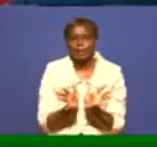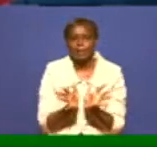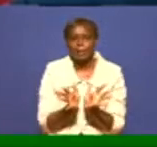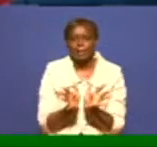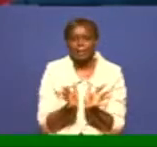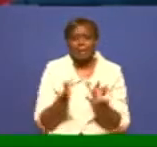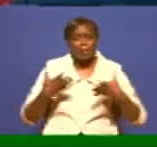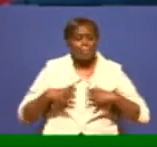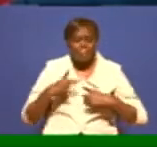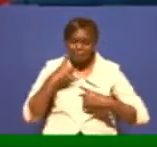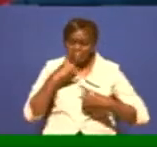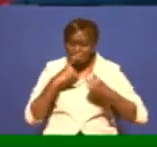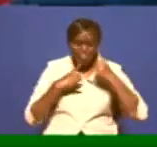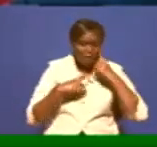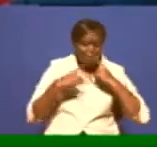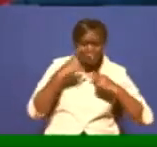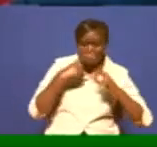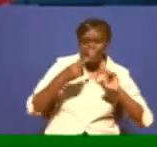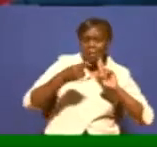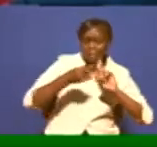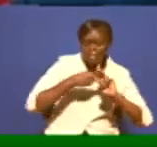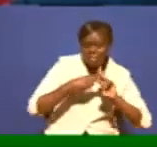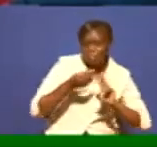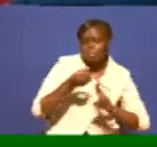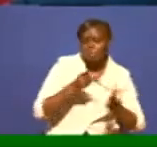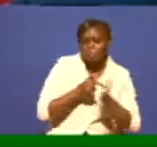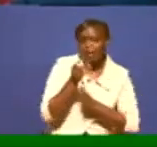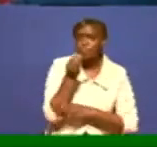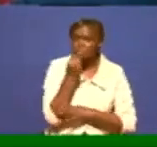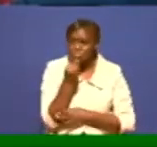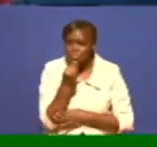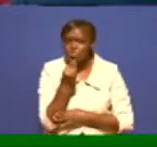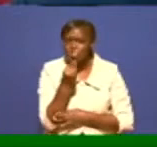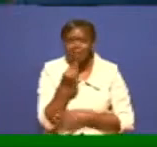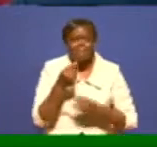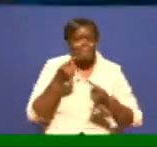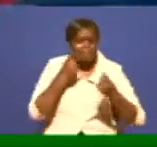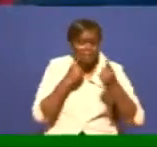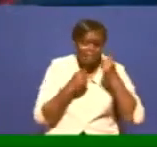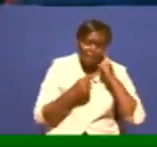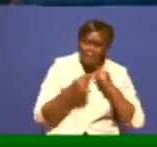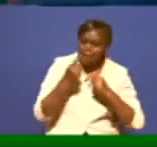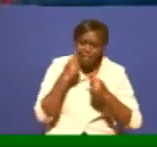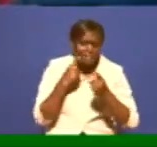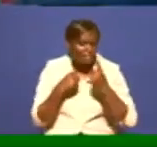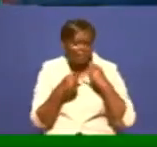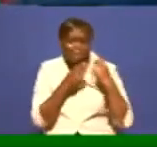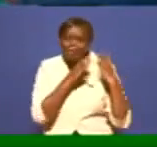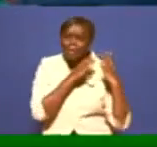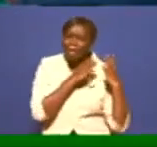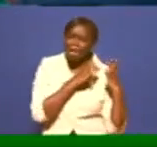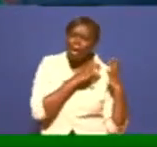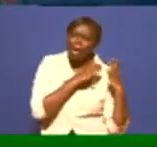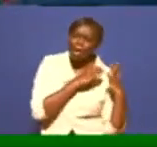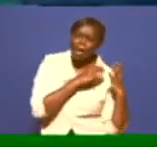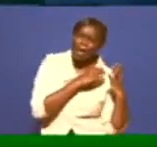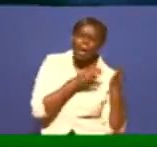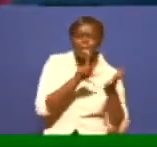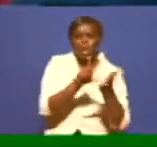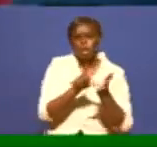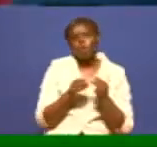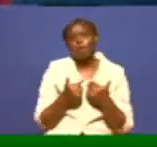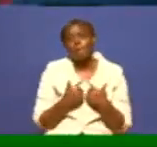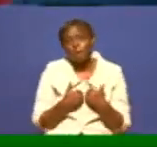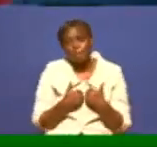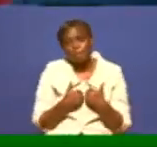crying, hashtag reduce food prices. Why are they crying? Because of the burden of the debt that we have, Honorable Speaker, that we have